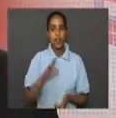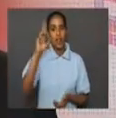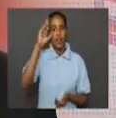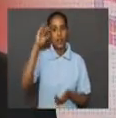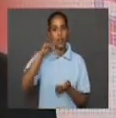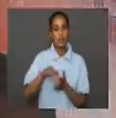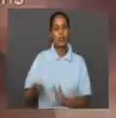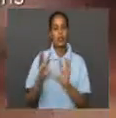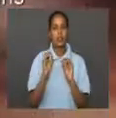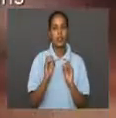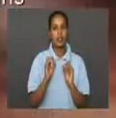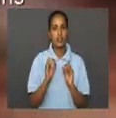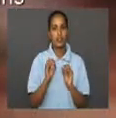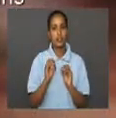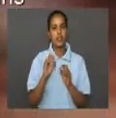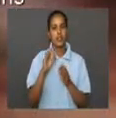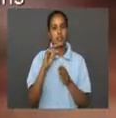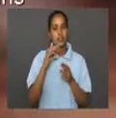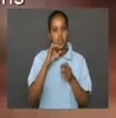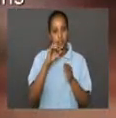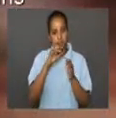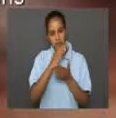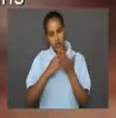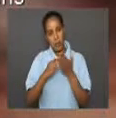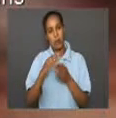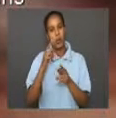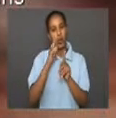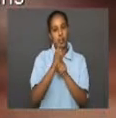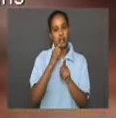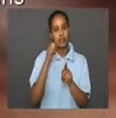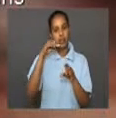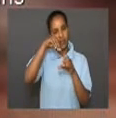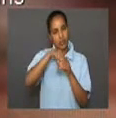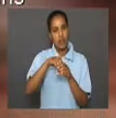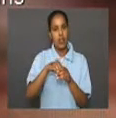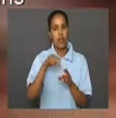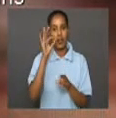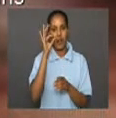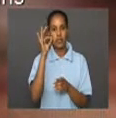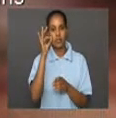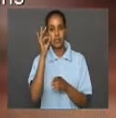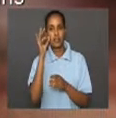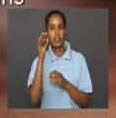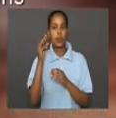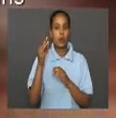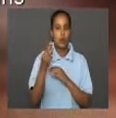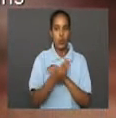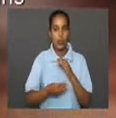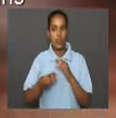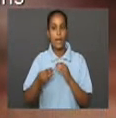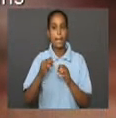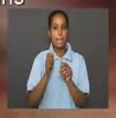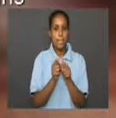Hello again, students. Some correct answers include rice, wheat, and